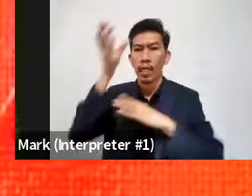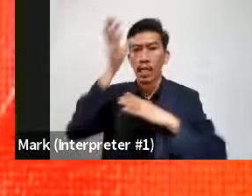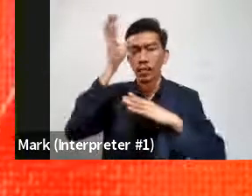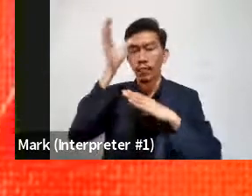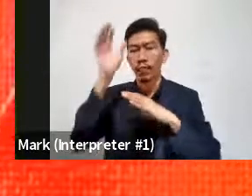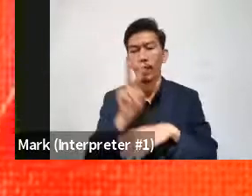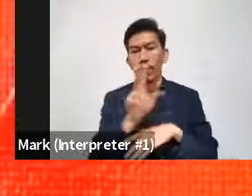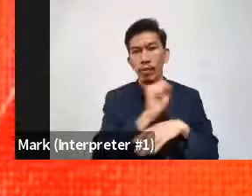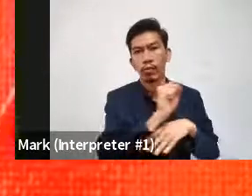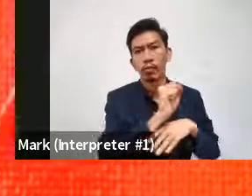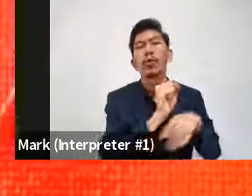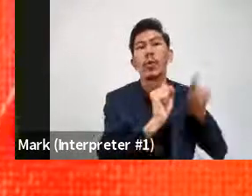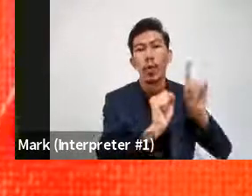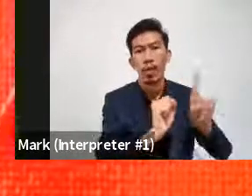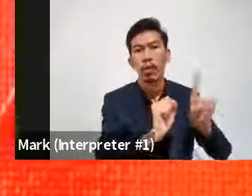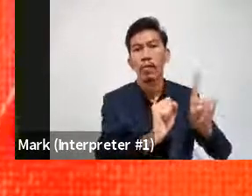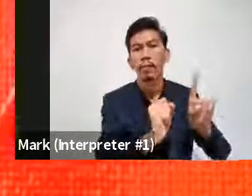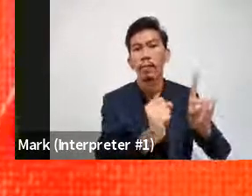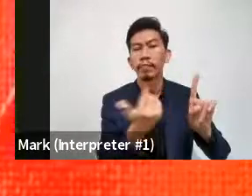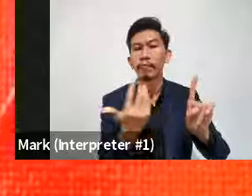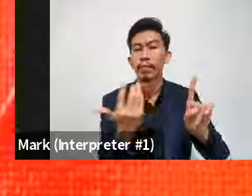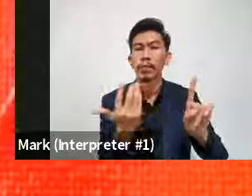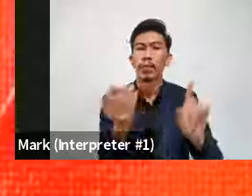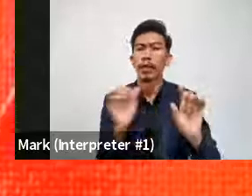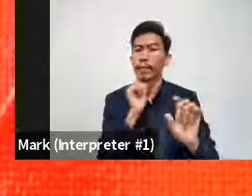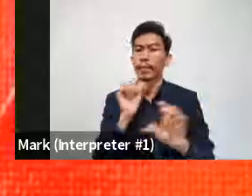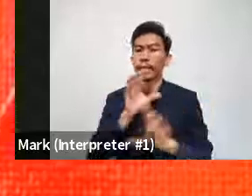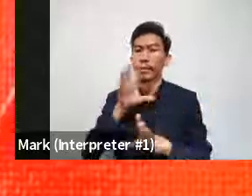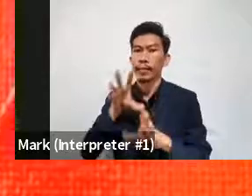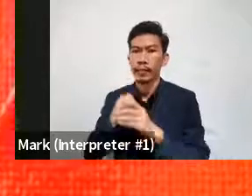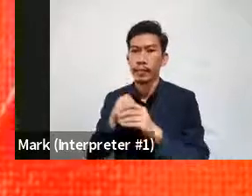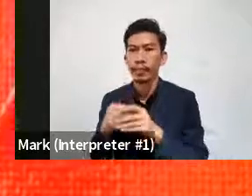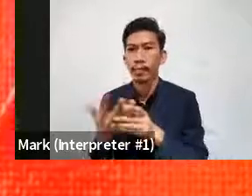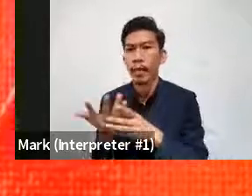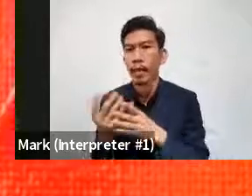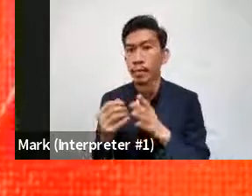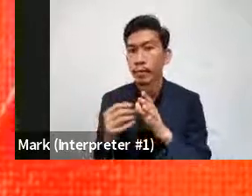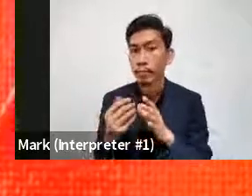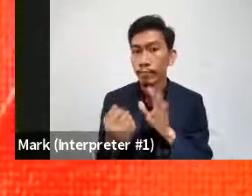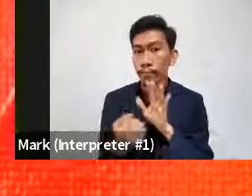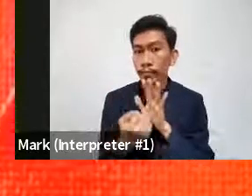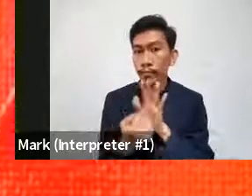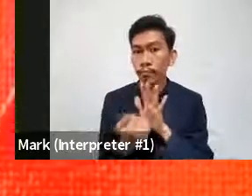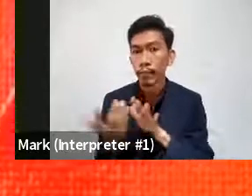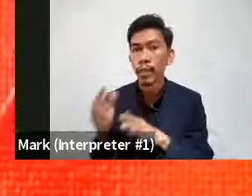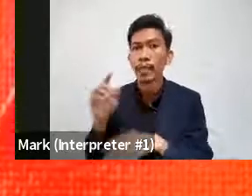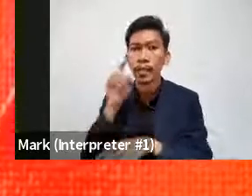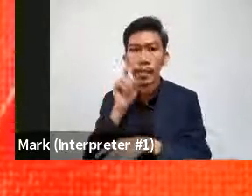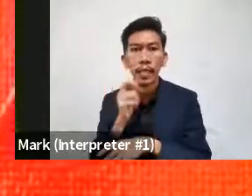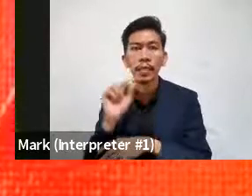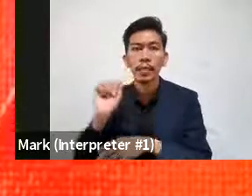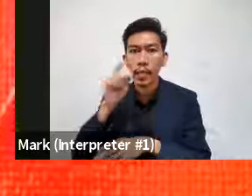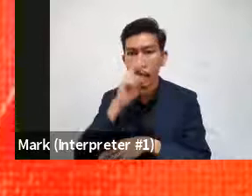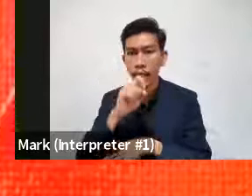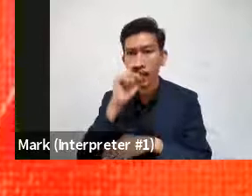had stage 1. The non-predictors included sex, age group, educational attainment, having health